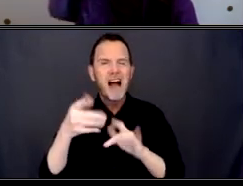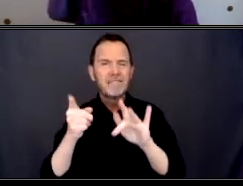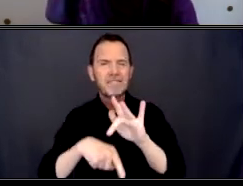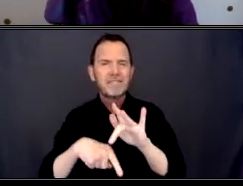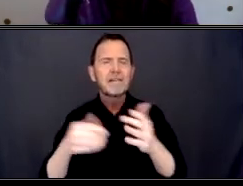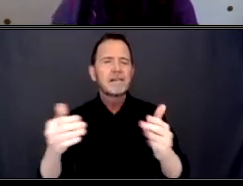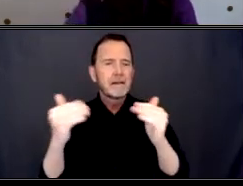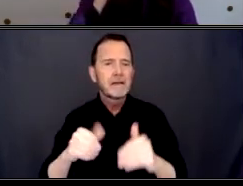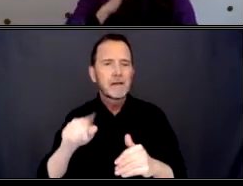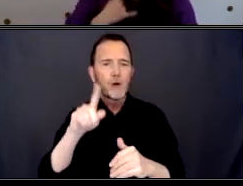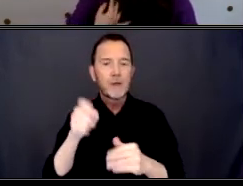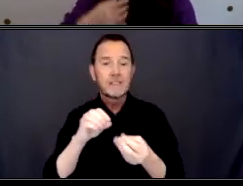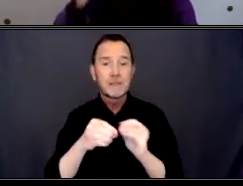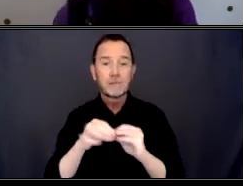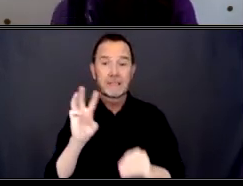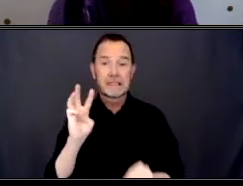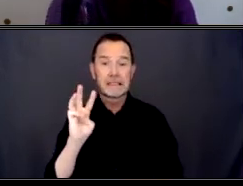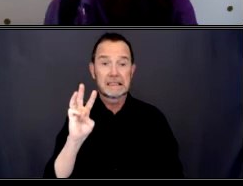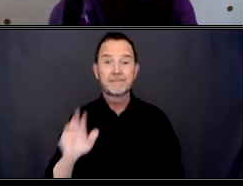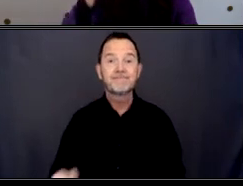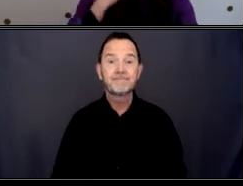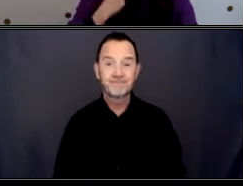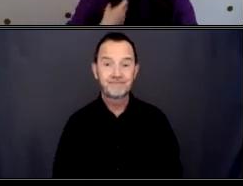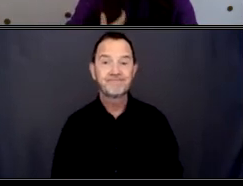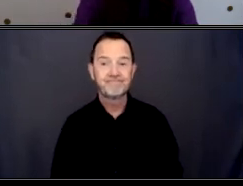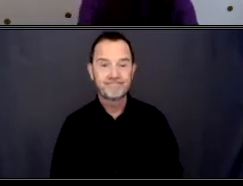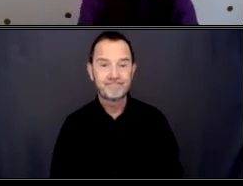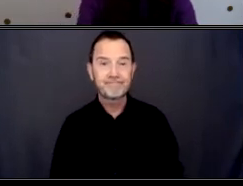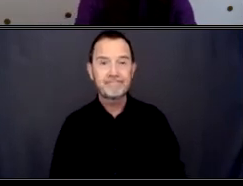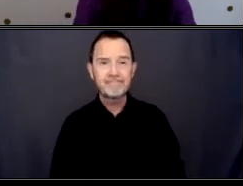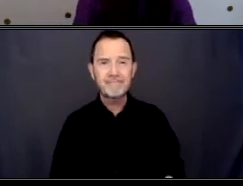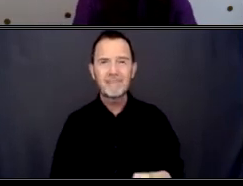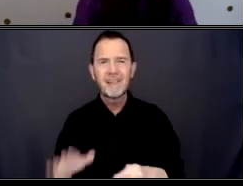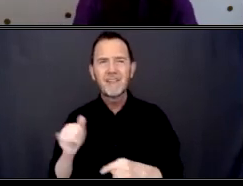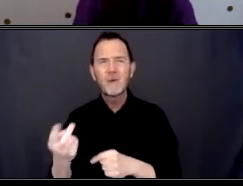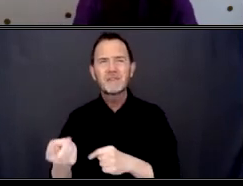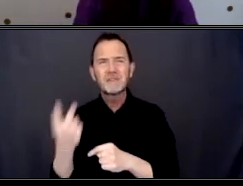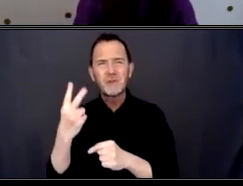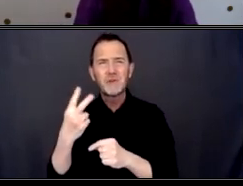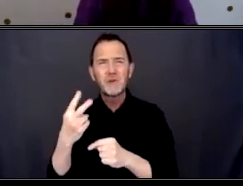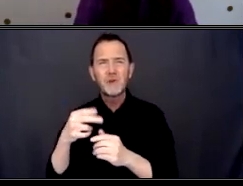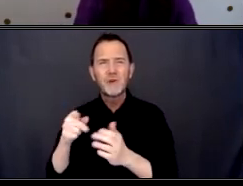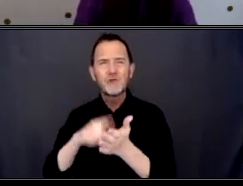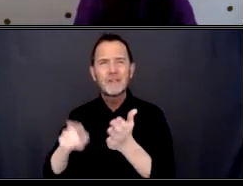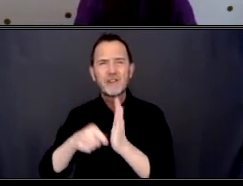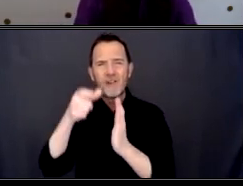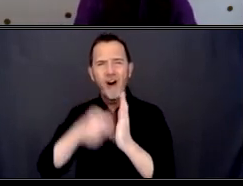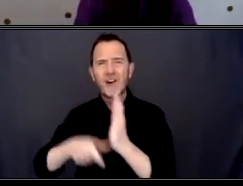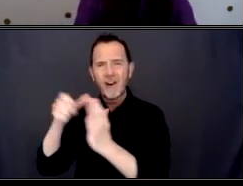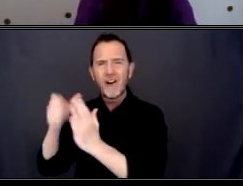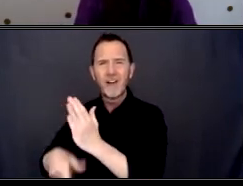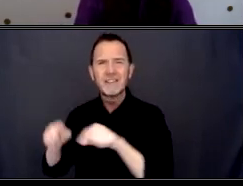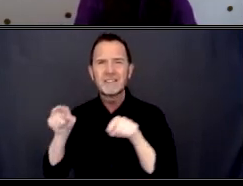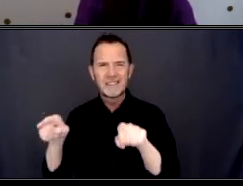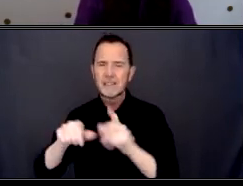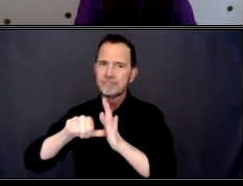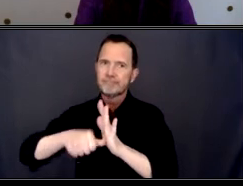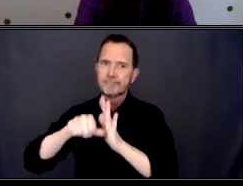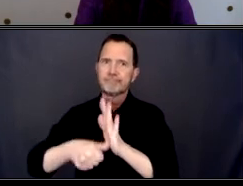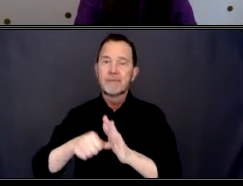this, to me, is the big takeaway from one of those 2 briefs. It's really about management level. It's about career